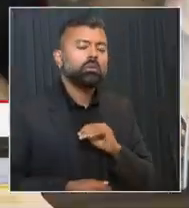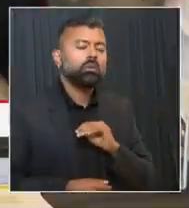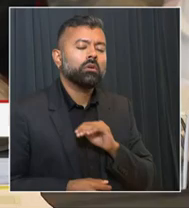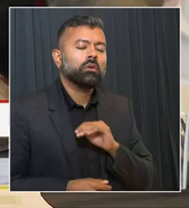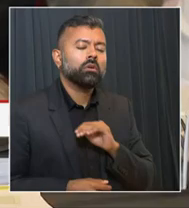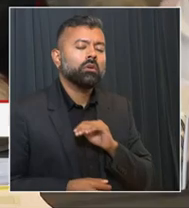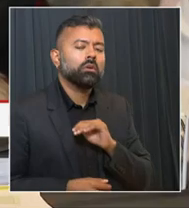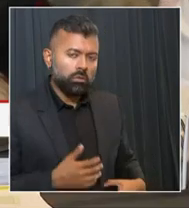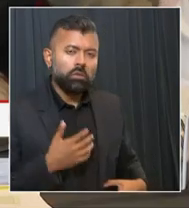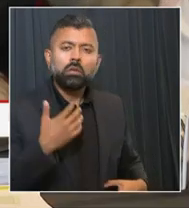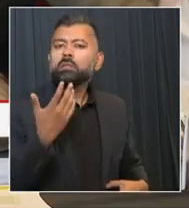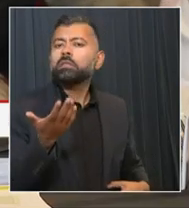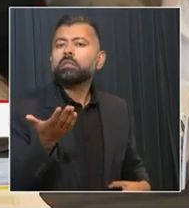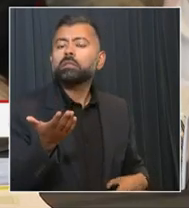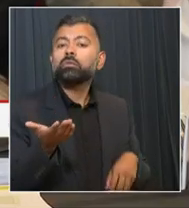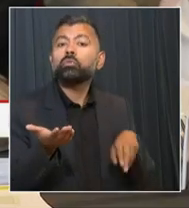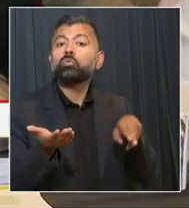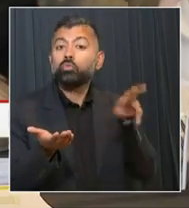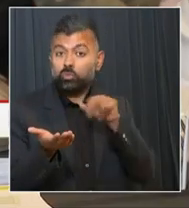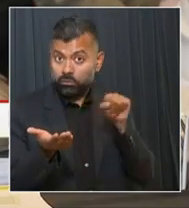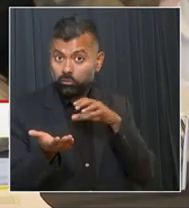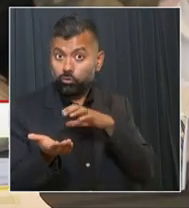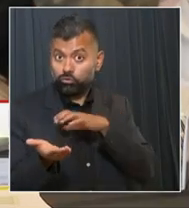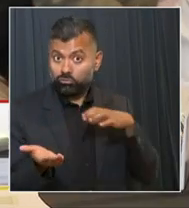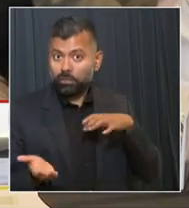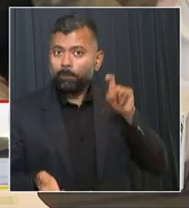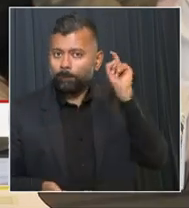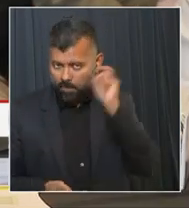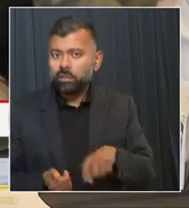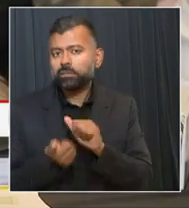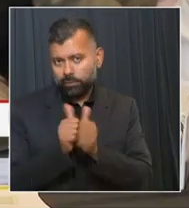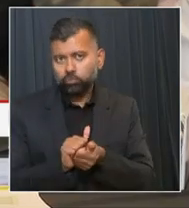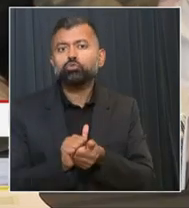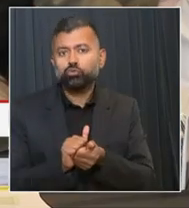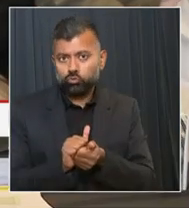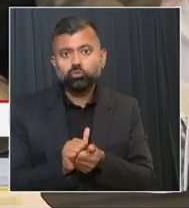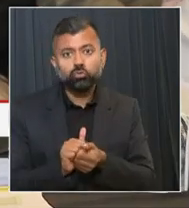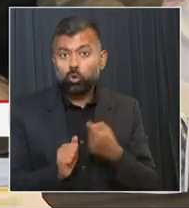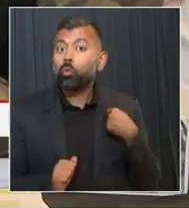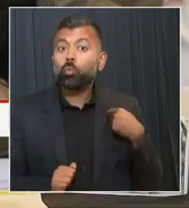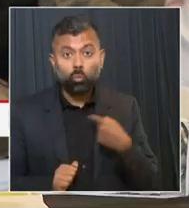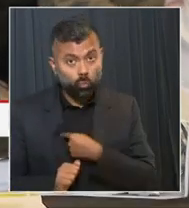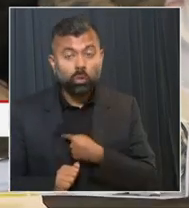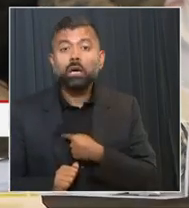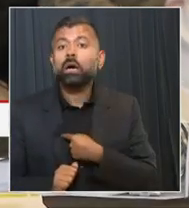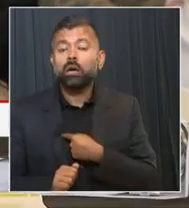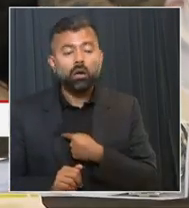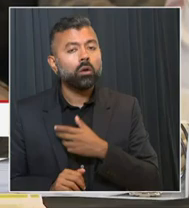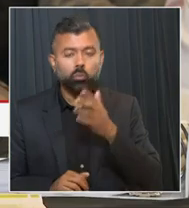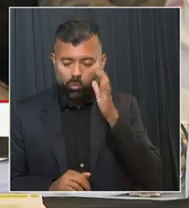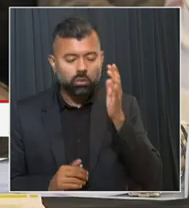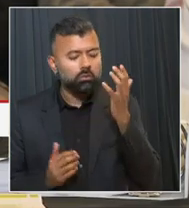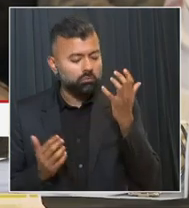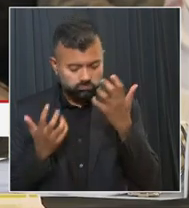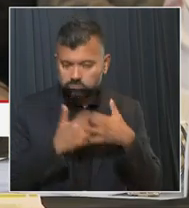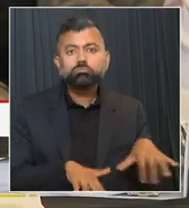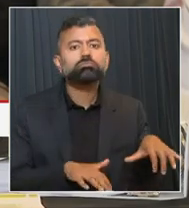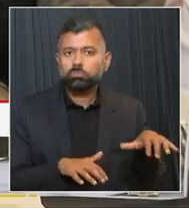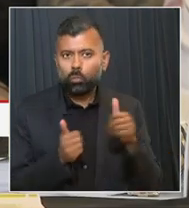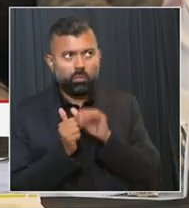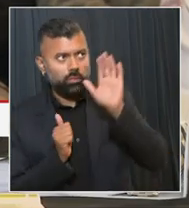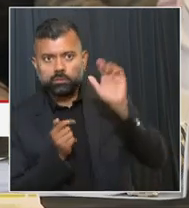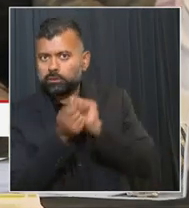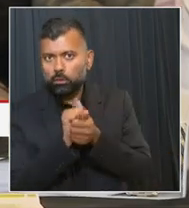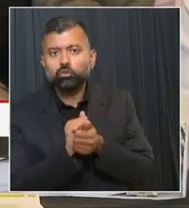and then we'll make the change, and we'll do it expeditiously. Yes. Raphael with Channel 9. Mayor, usually you're able